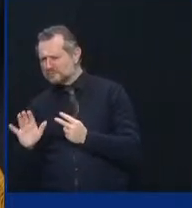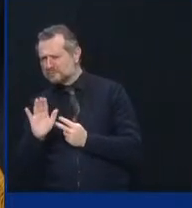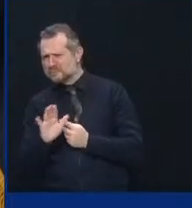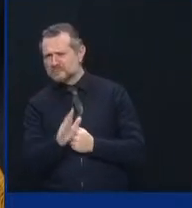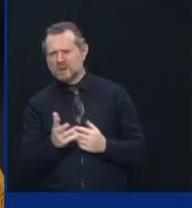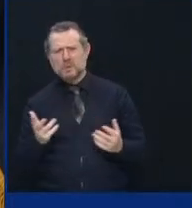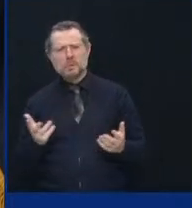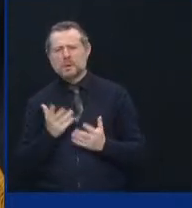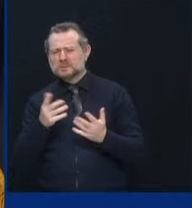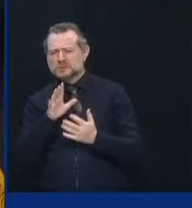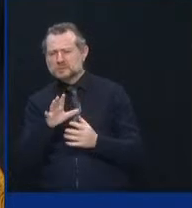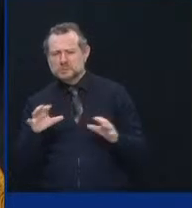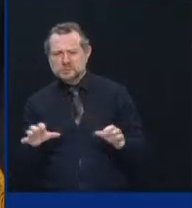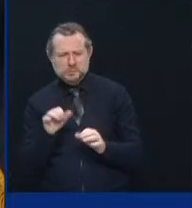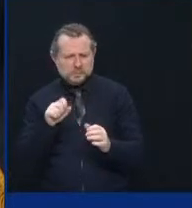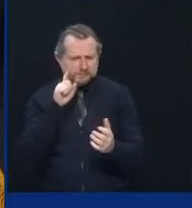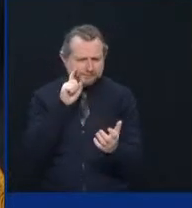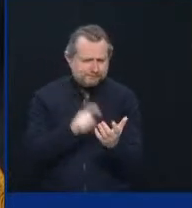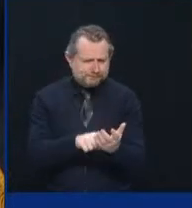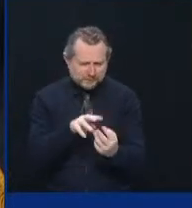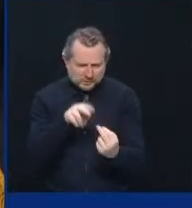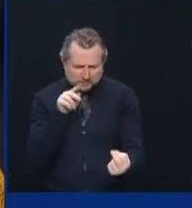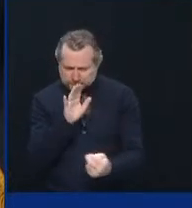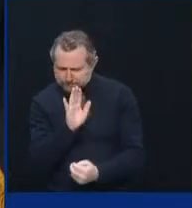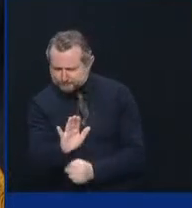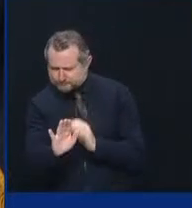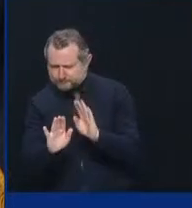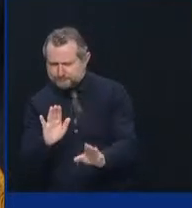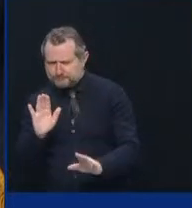that variant or others? Is it cost, people, time?